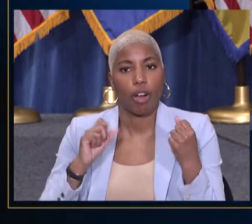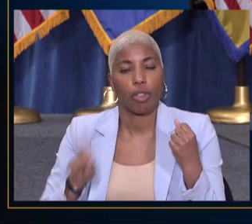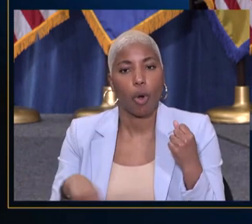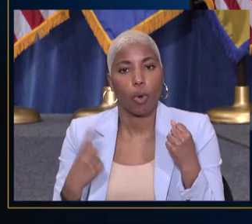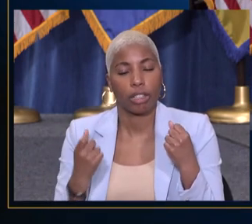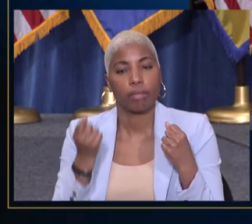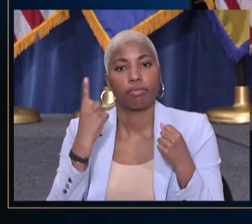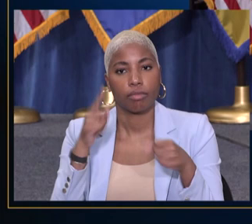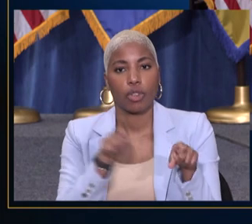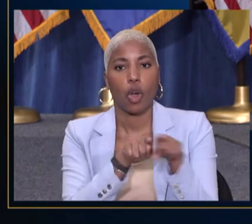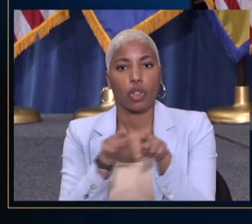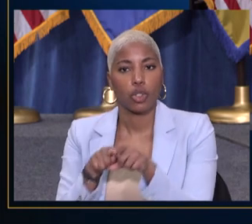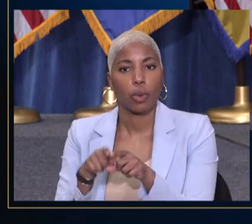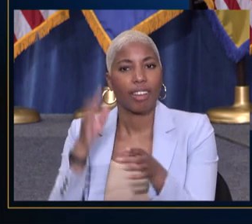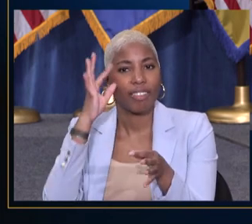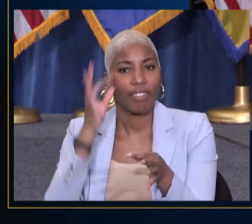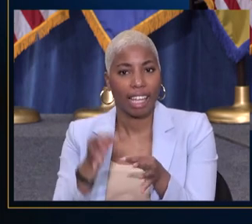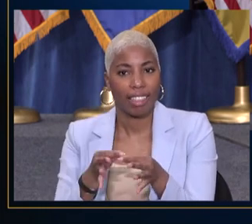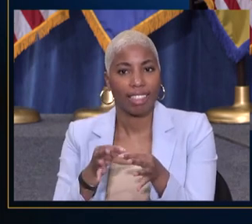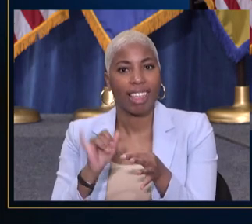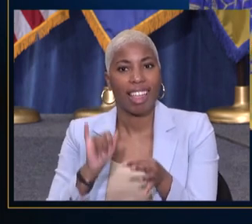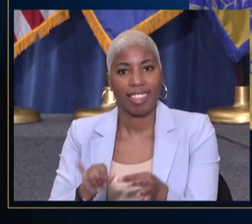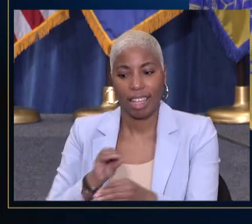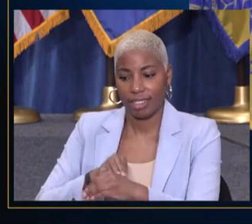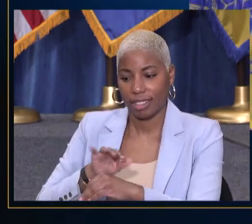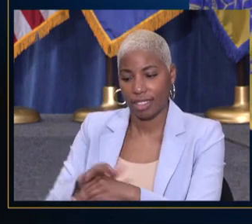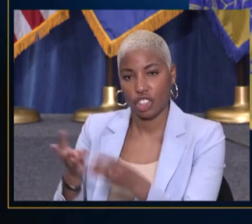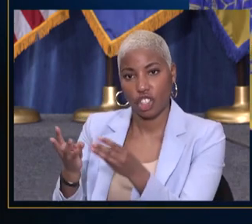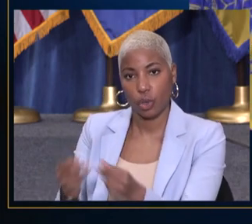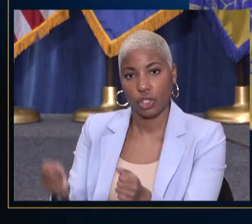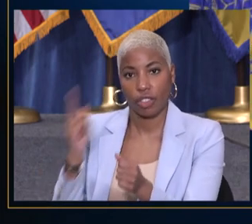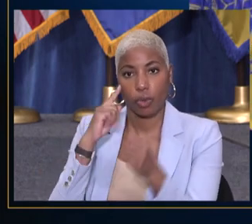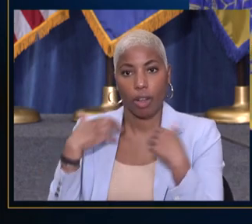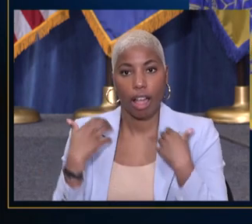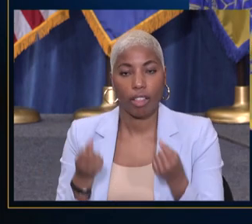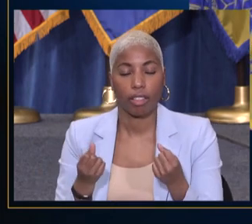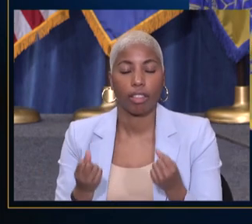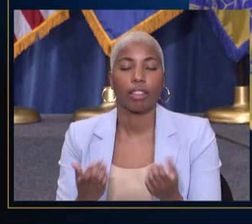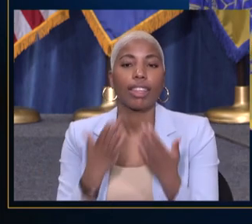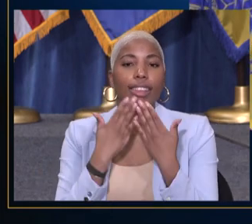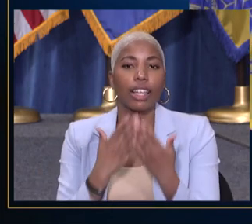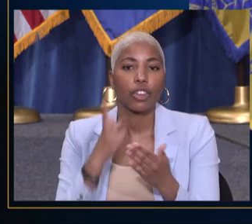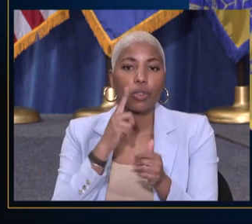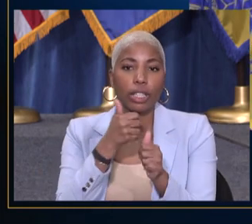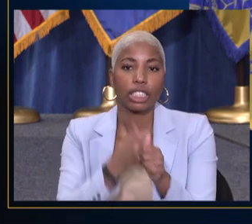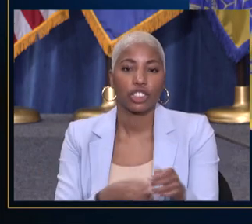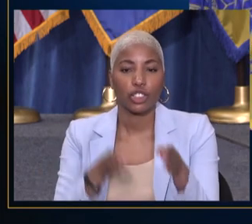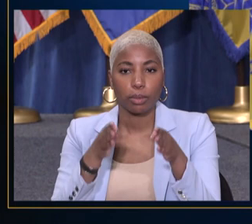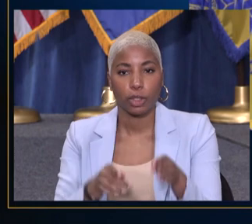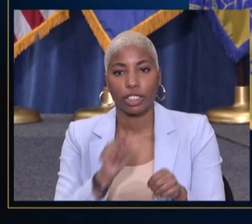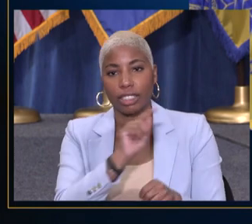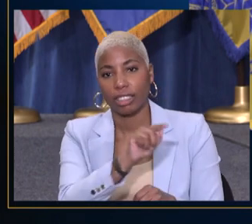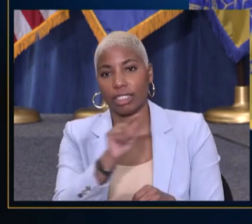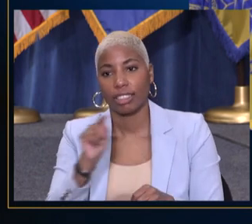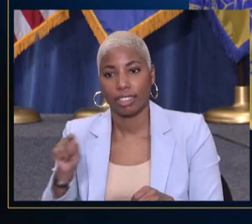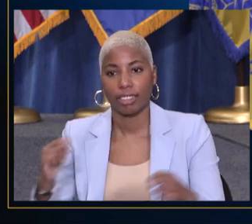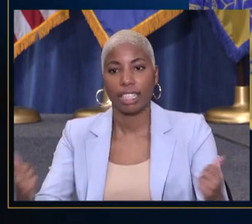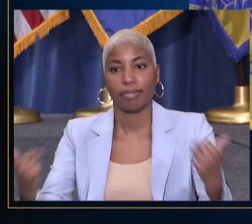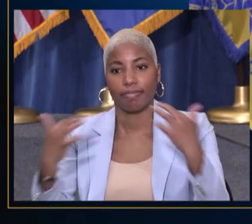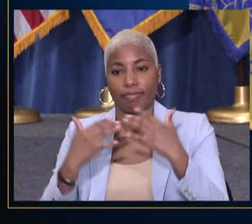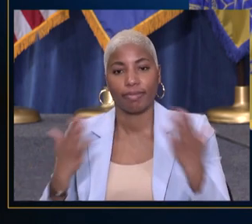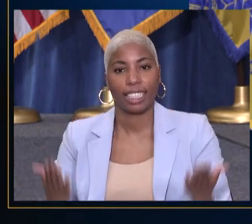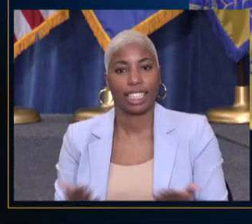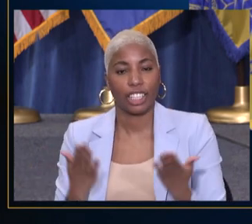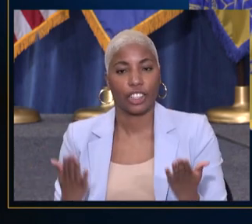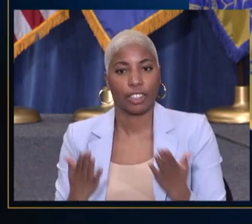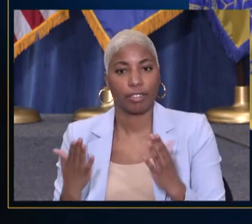faith forms part of the solution for health. And I want to say thank you to each and every one of you who took the time to be here, because at the